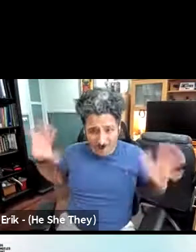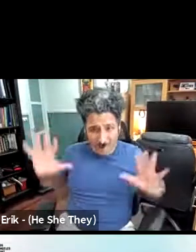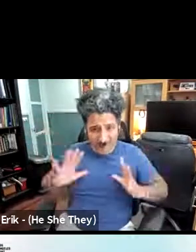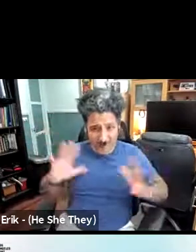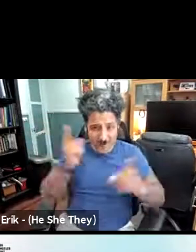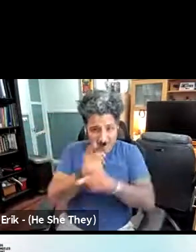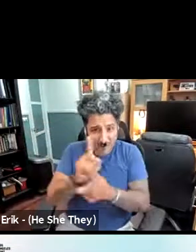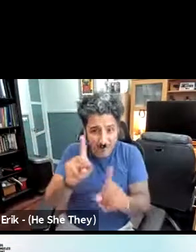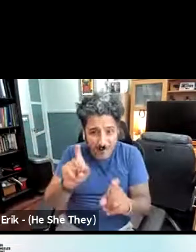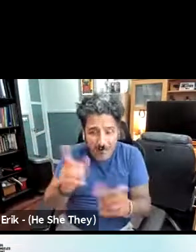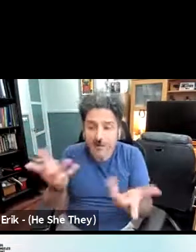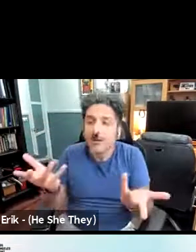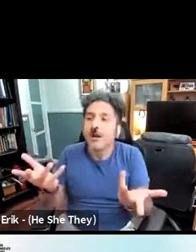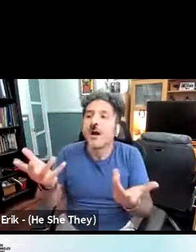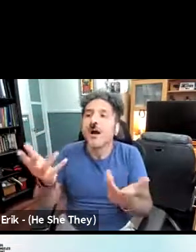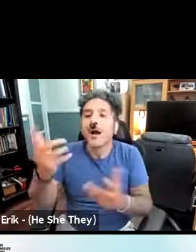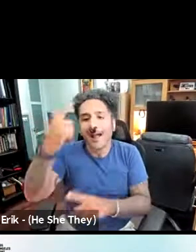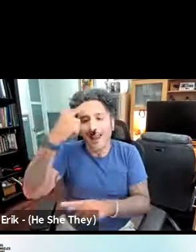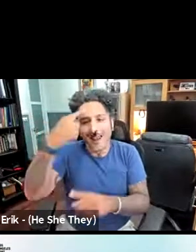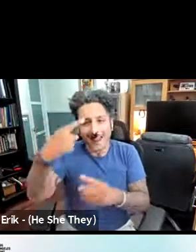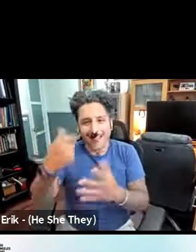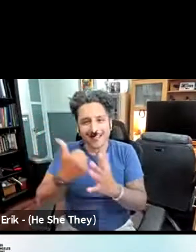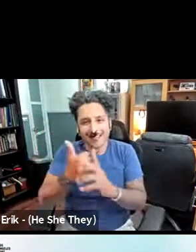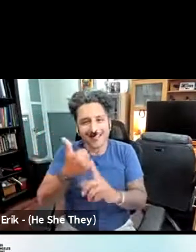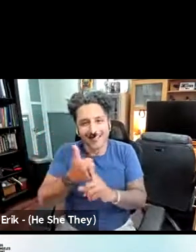And so that's what, yeah.